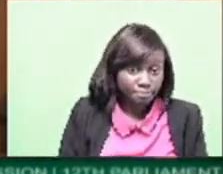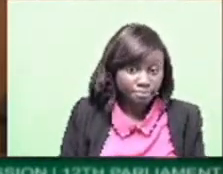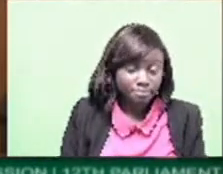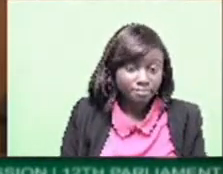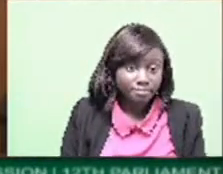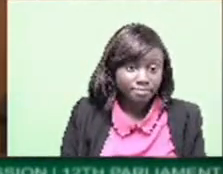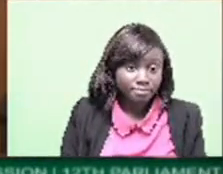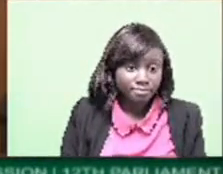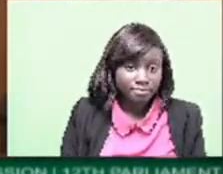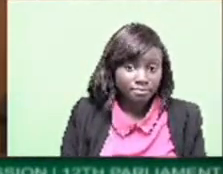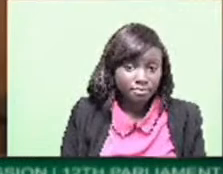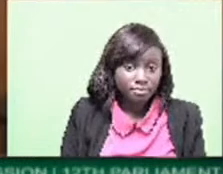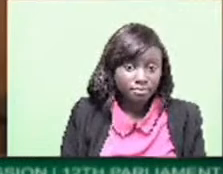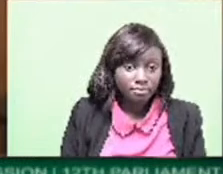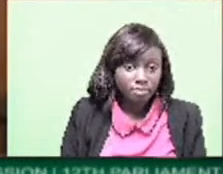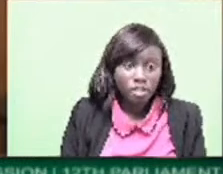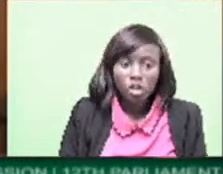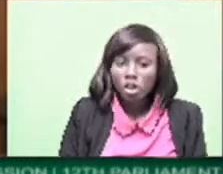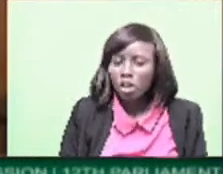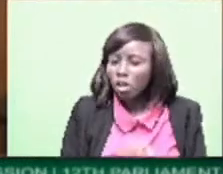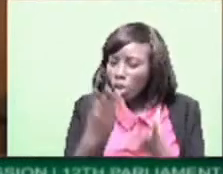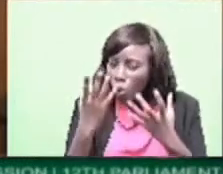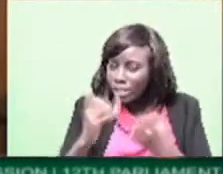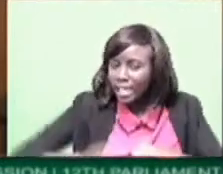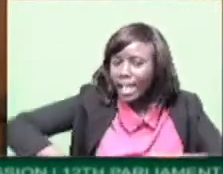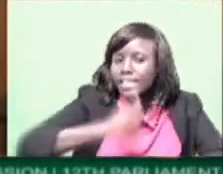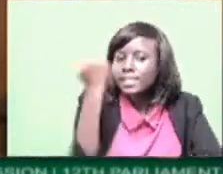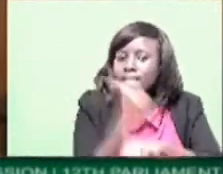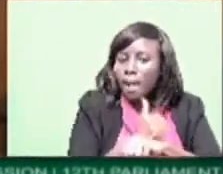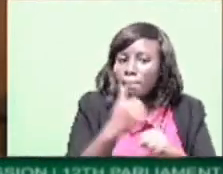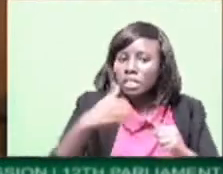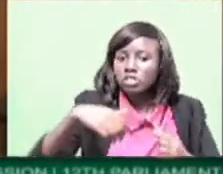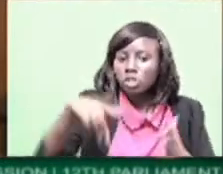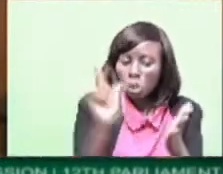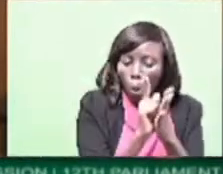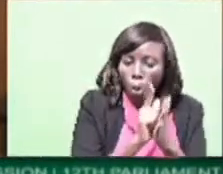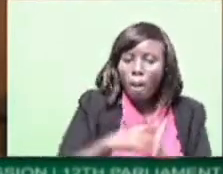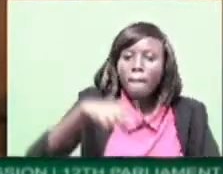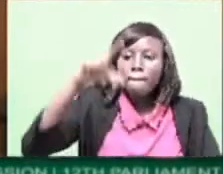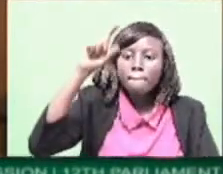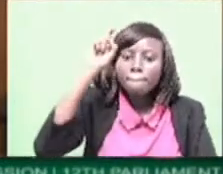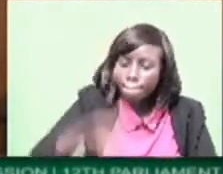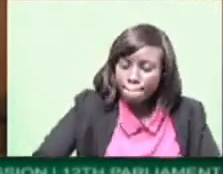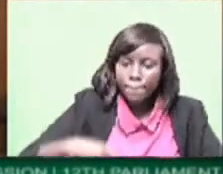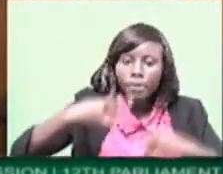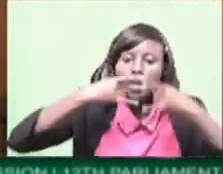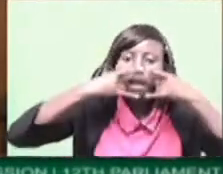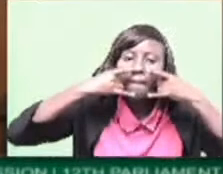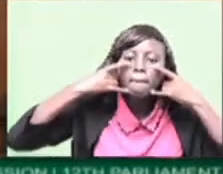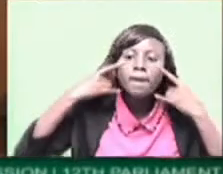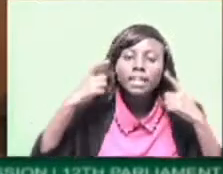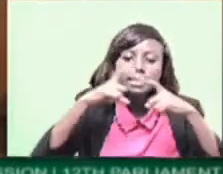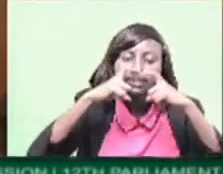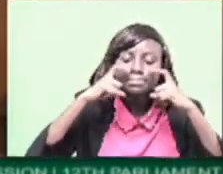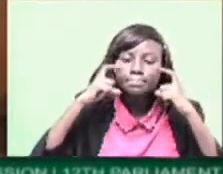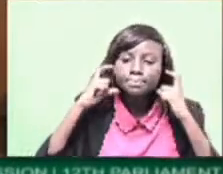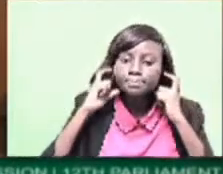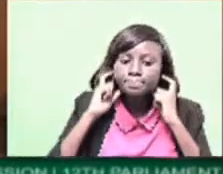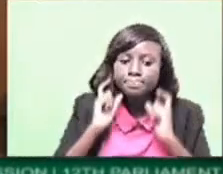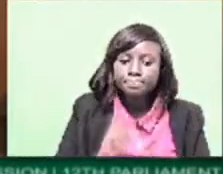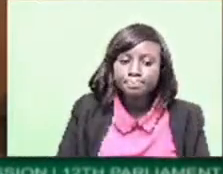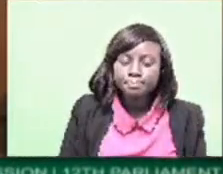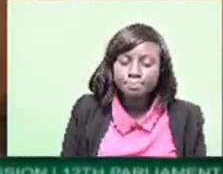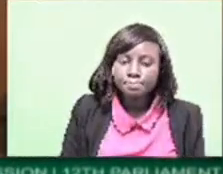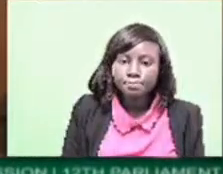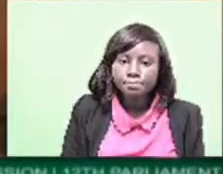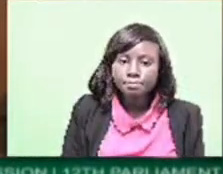this mask wearing mandatory. And we're bringing components of the public health ordinance to make that happen.